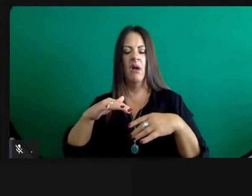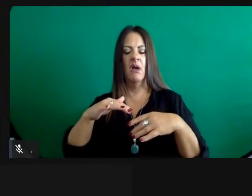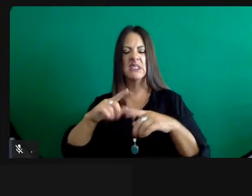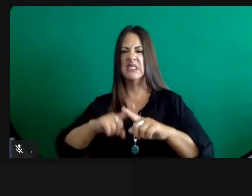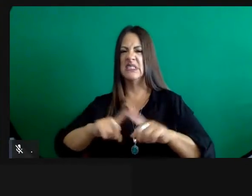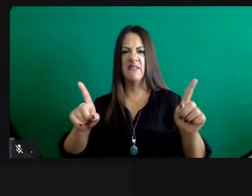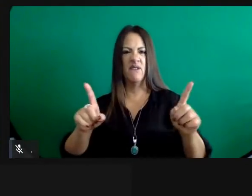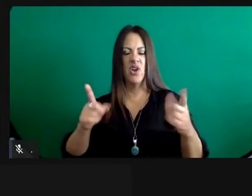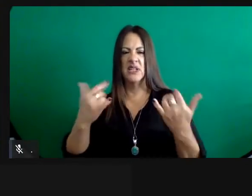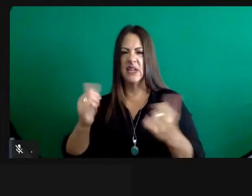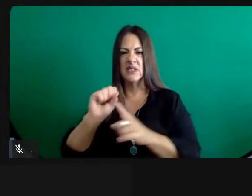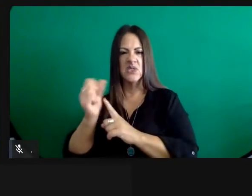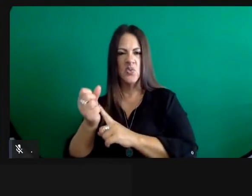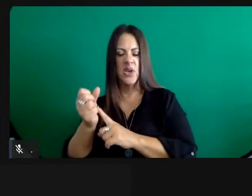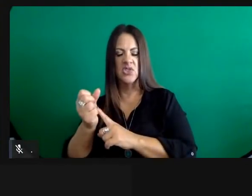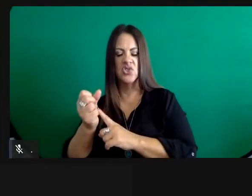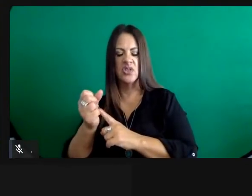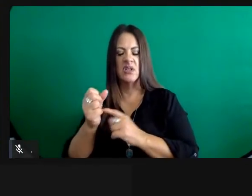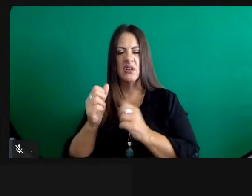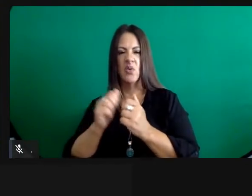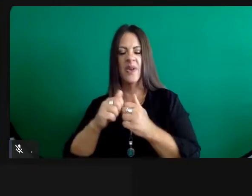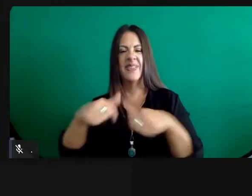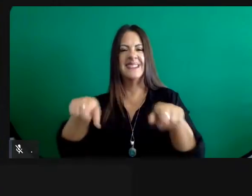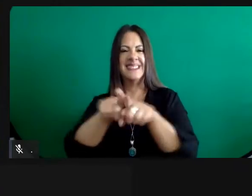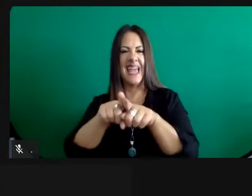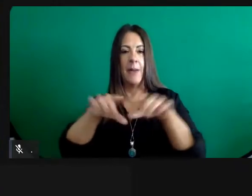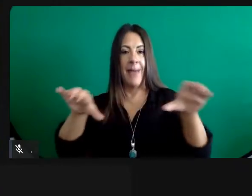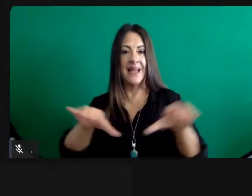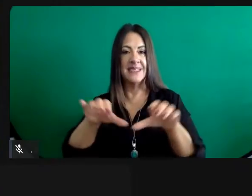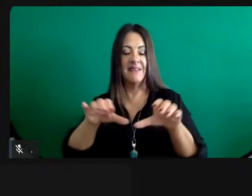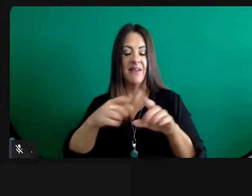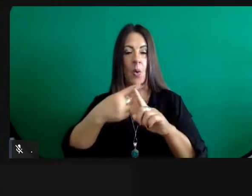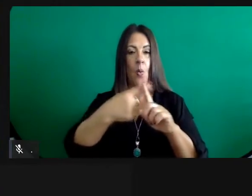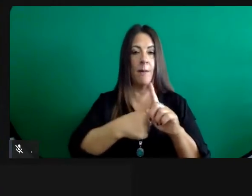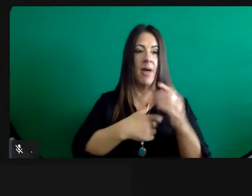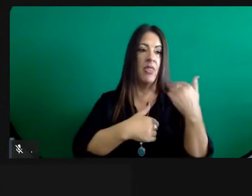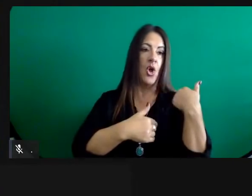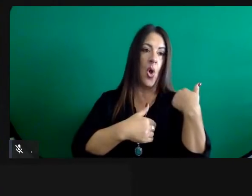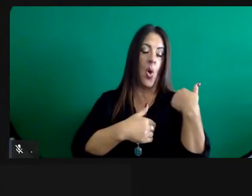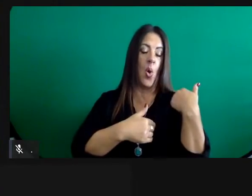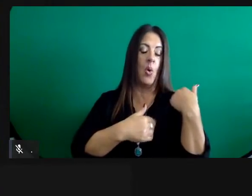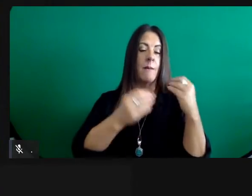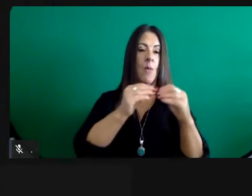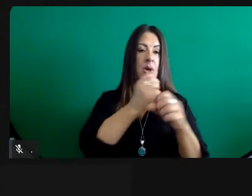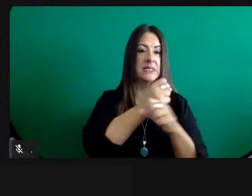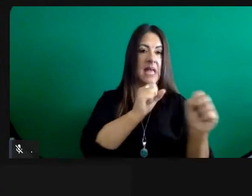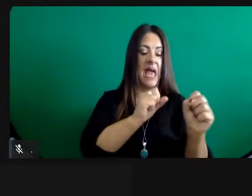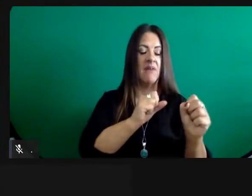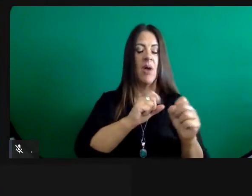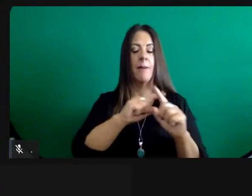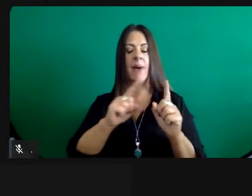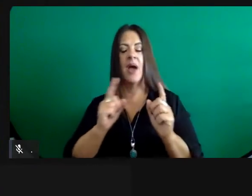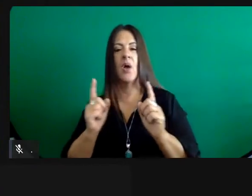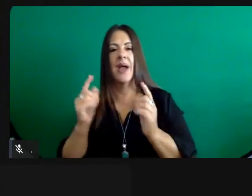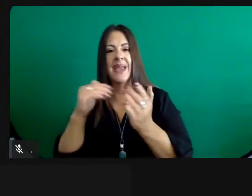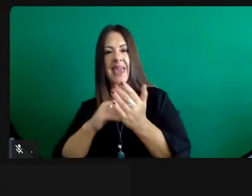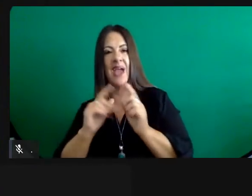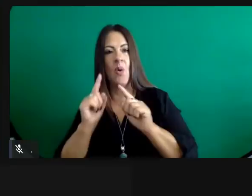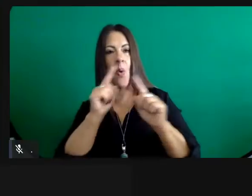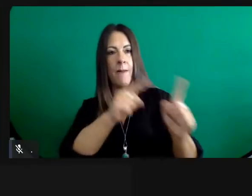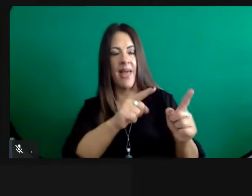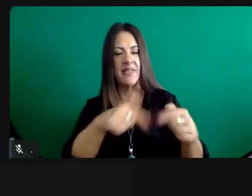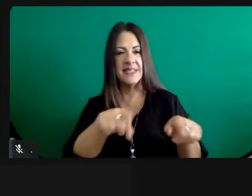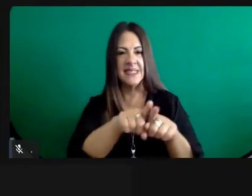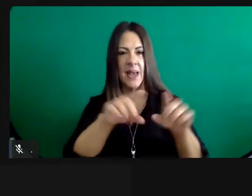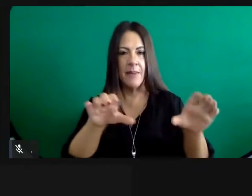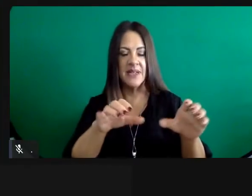different situation, that those activities a month ago, which were safe, are today just that,